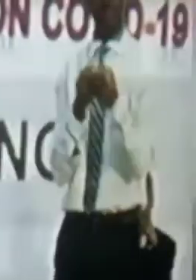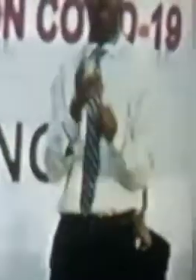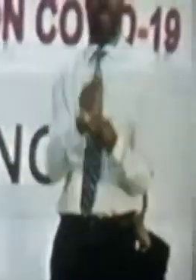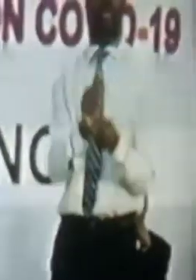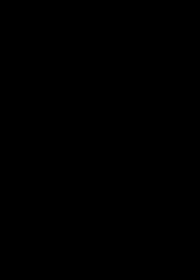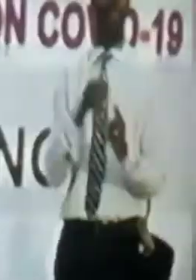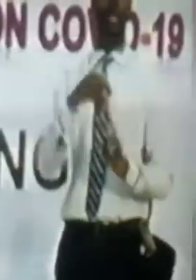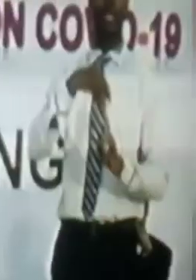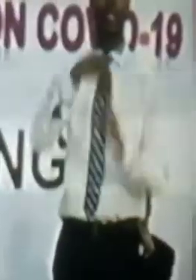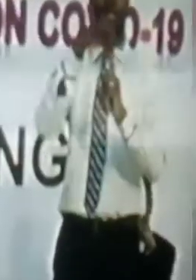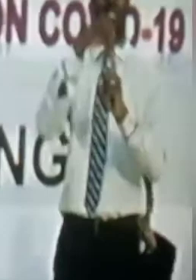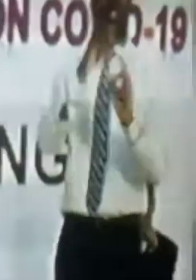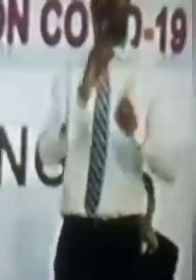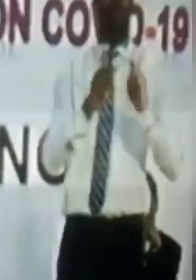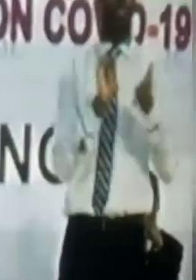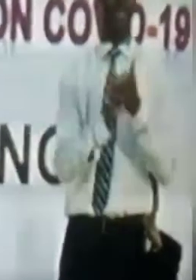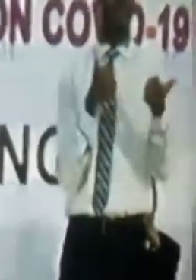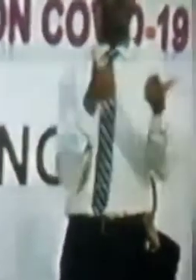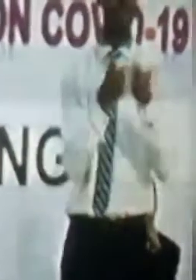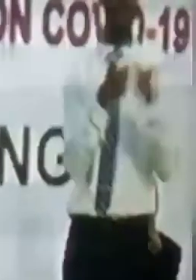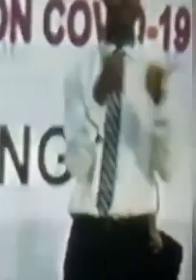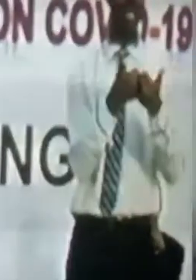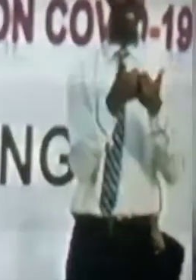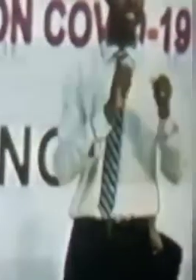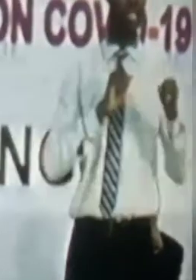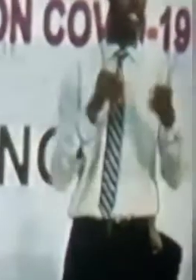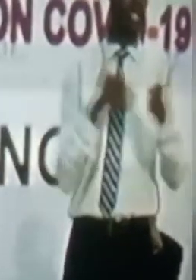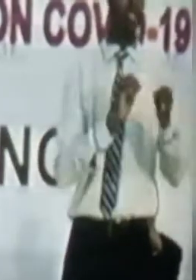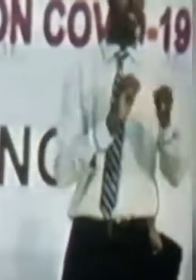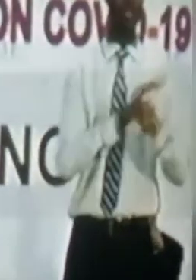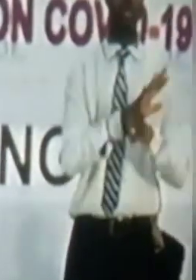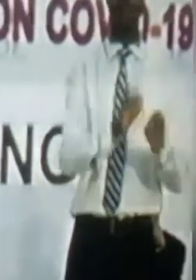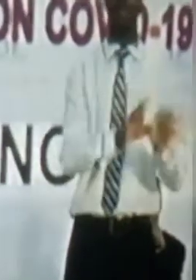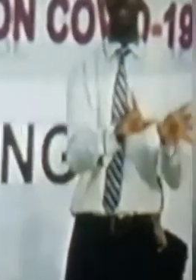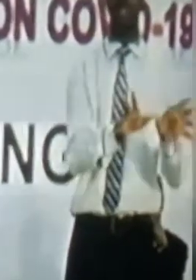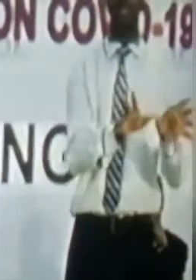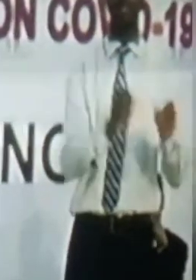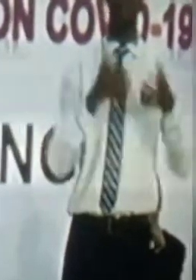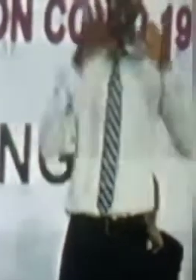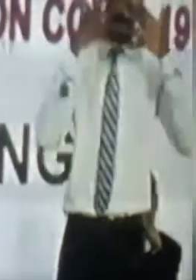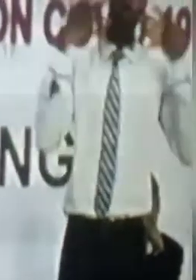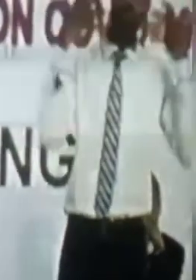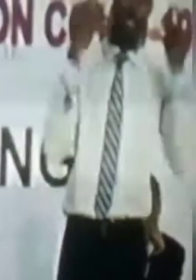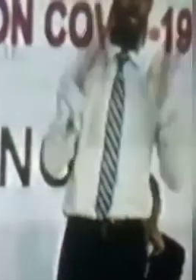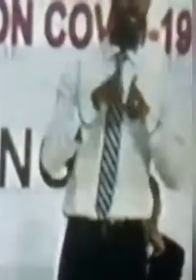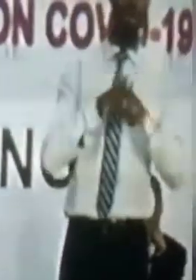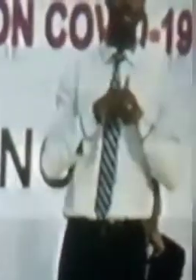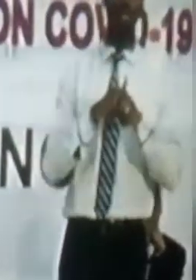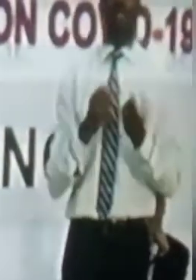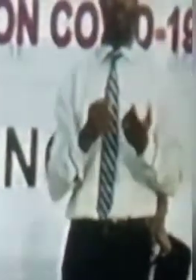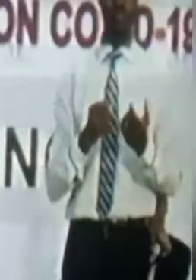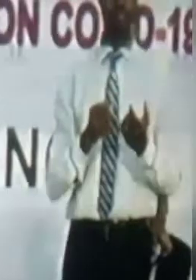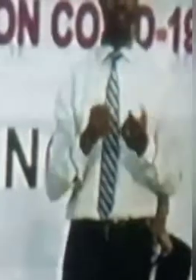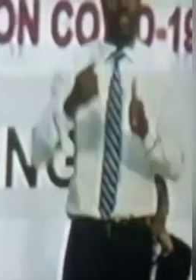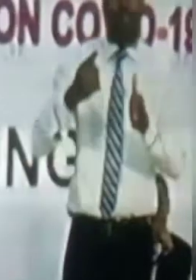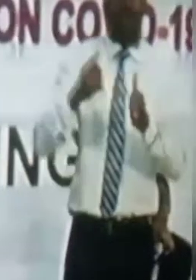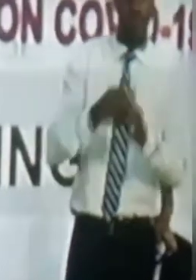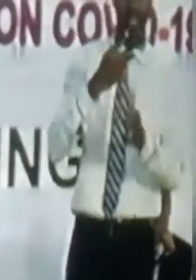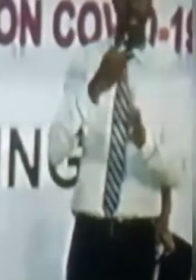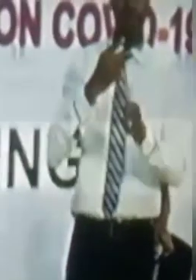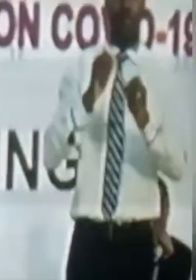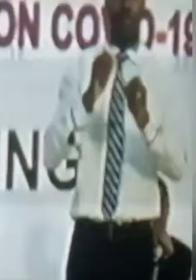needed personal protective equipment and masks will also protect our frontline workers and mitigate the spread of